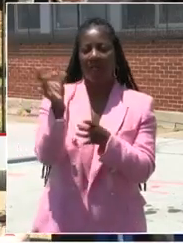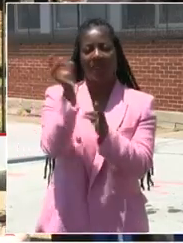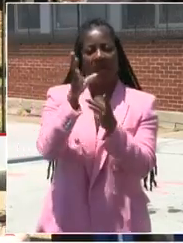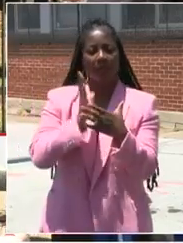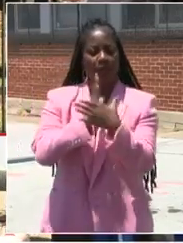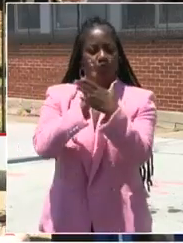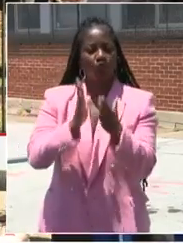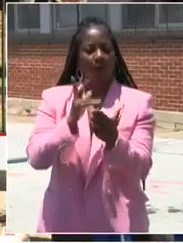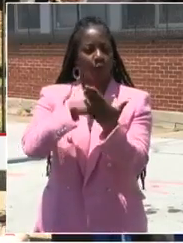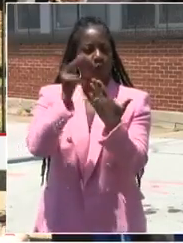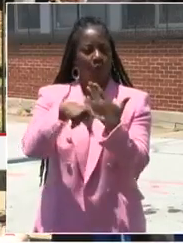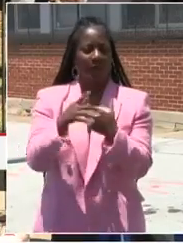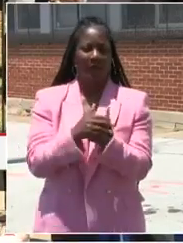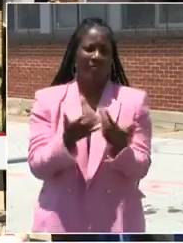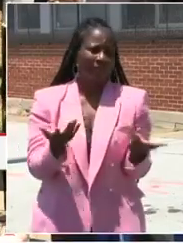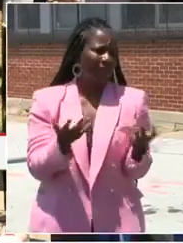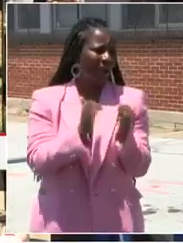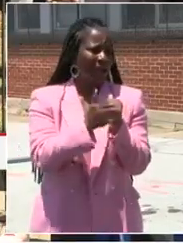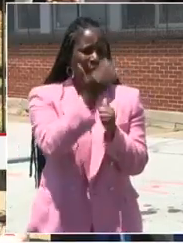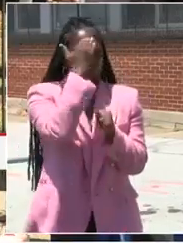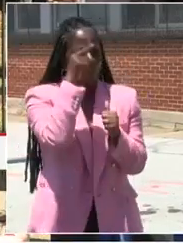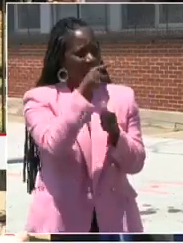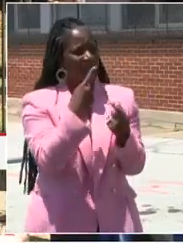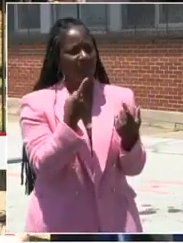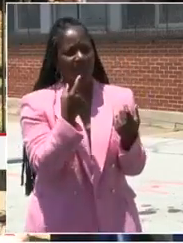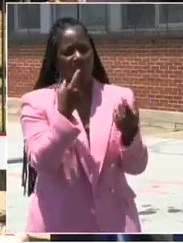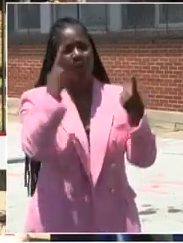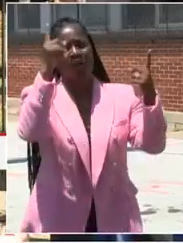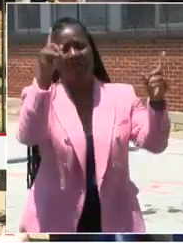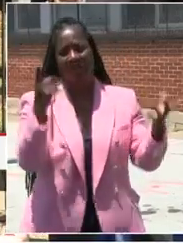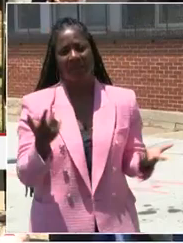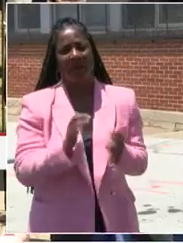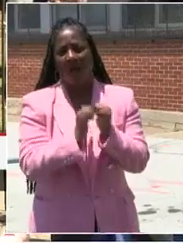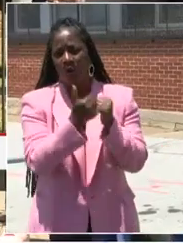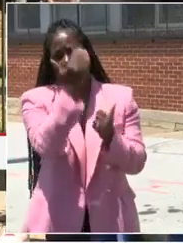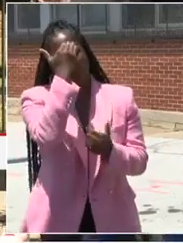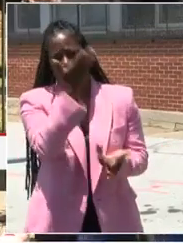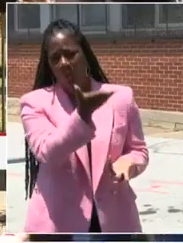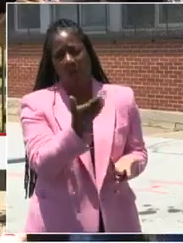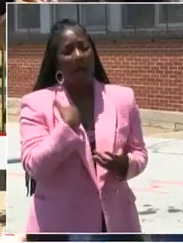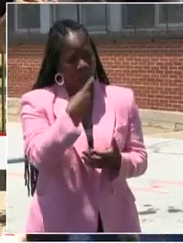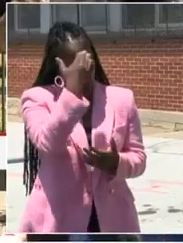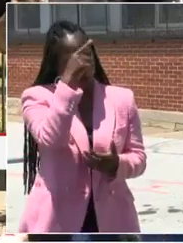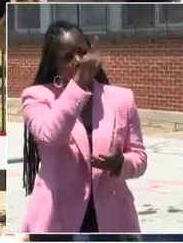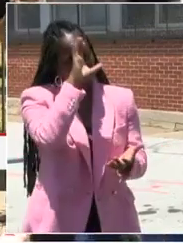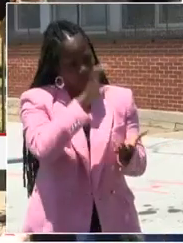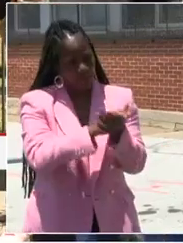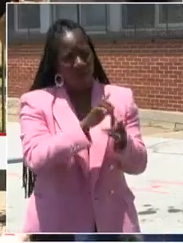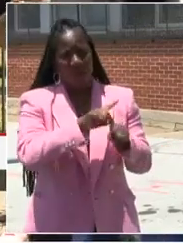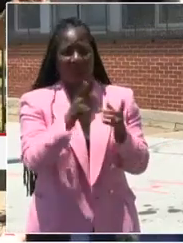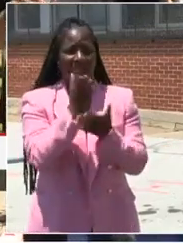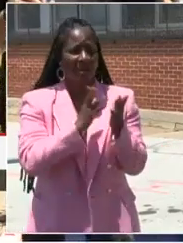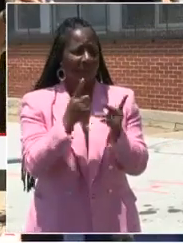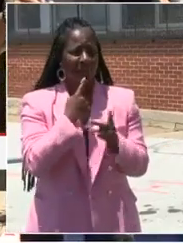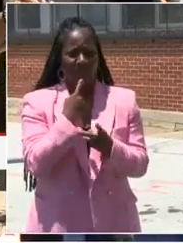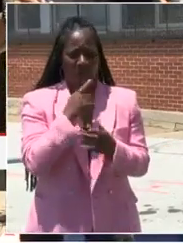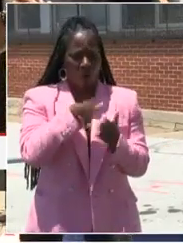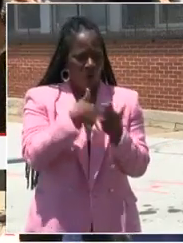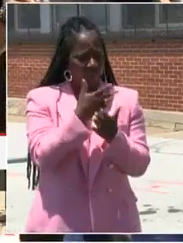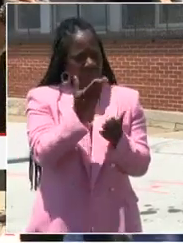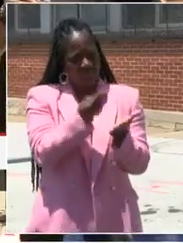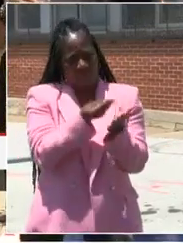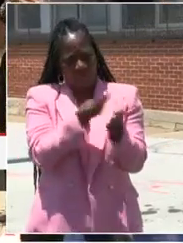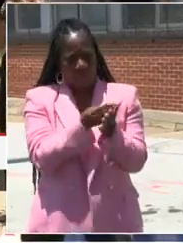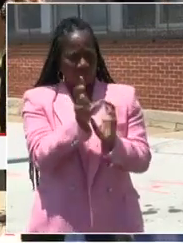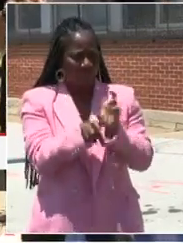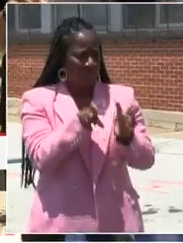program. Just how do you know this is working? I guess I know obviously you believe it is, but for those who may say, is all this money being spent,